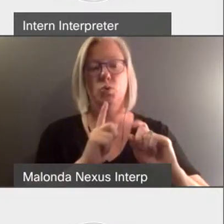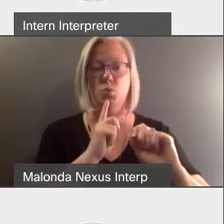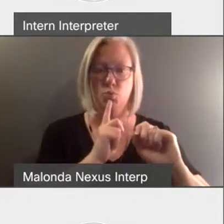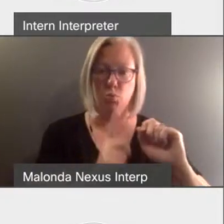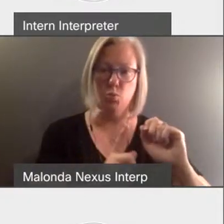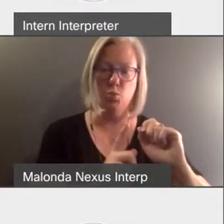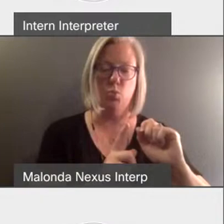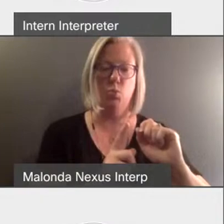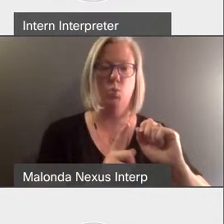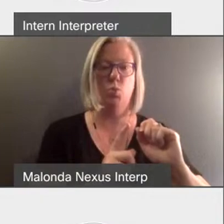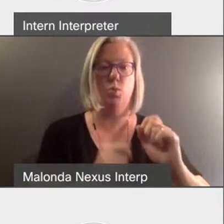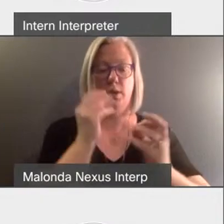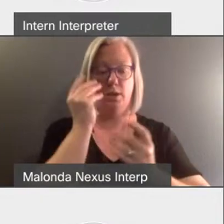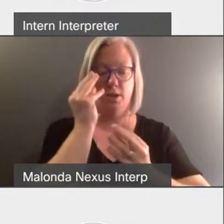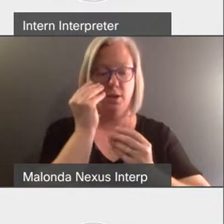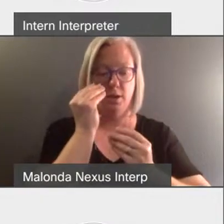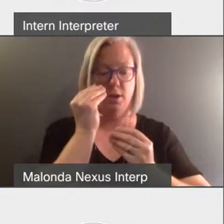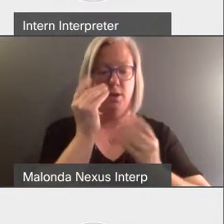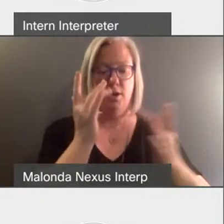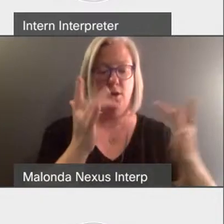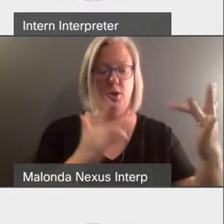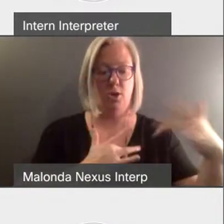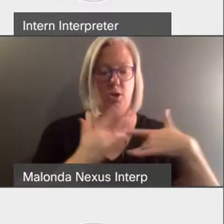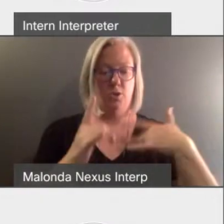truly concerned about